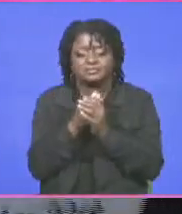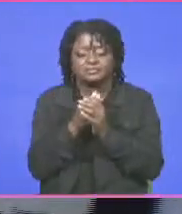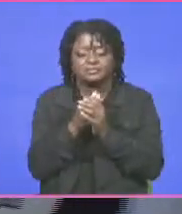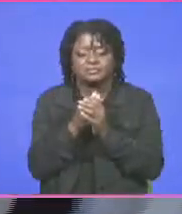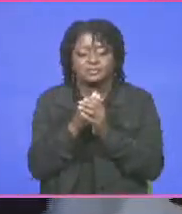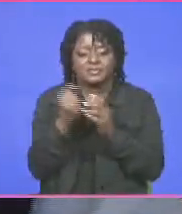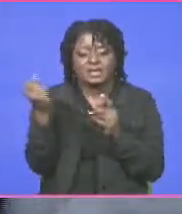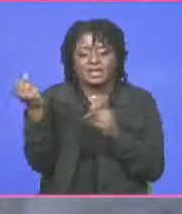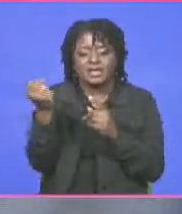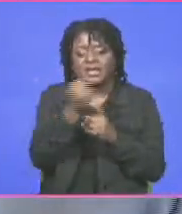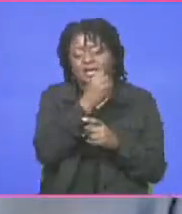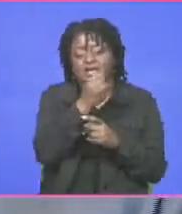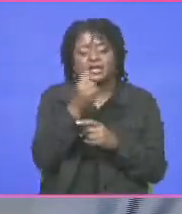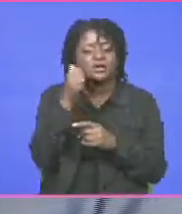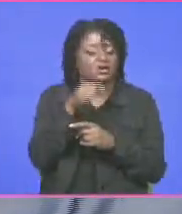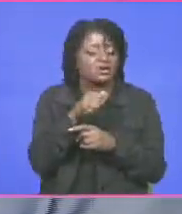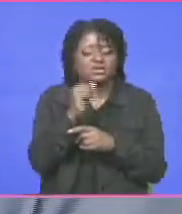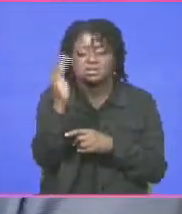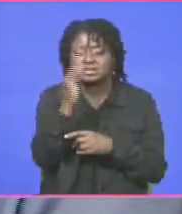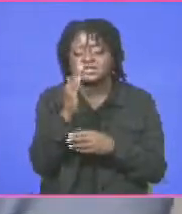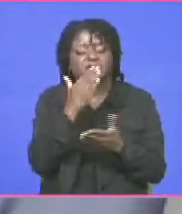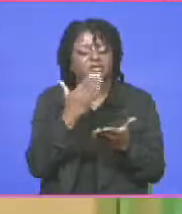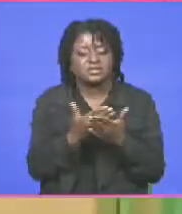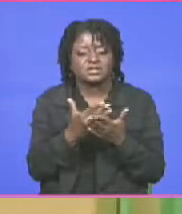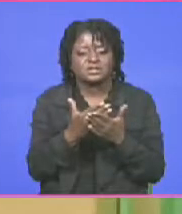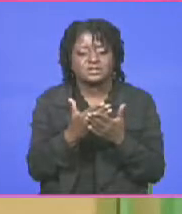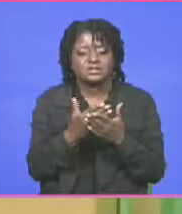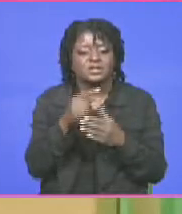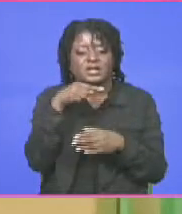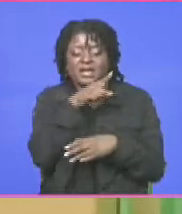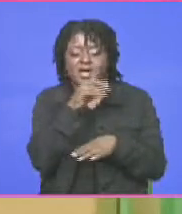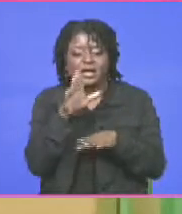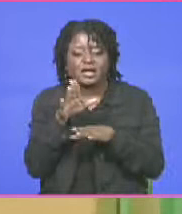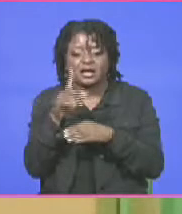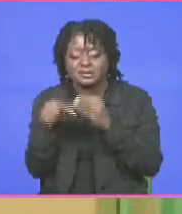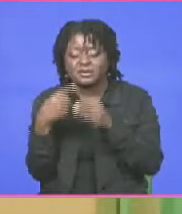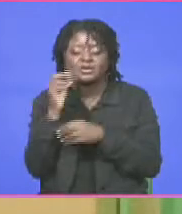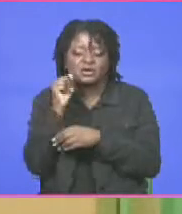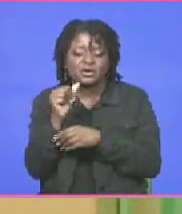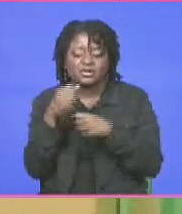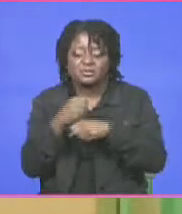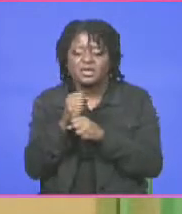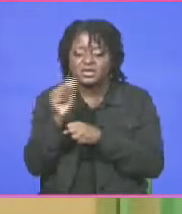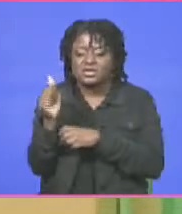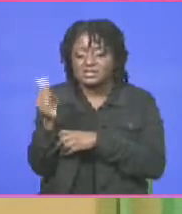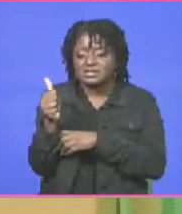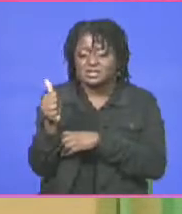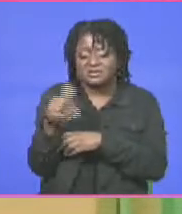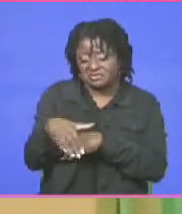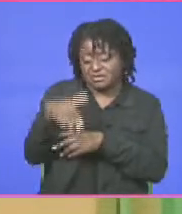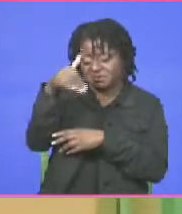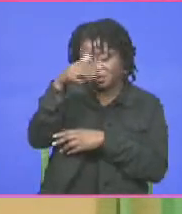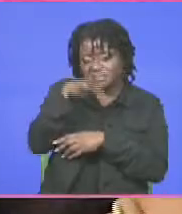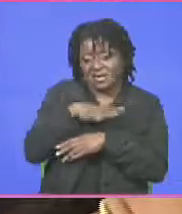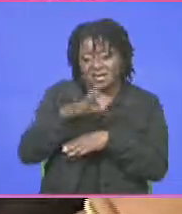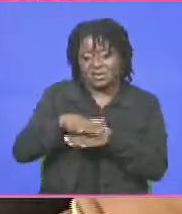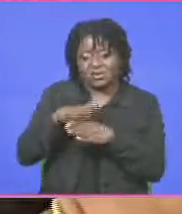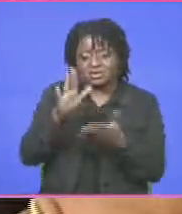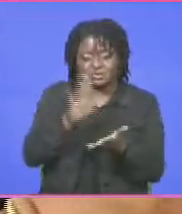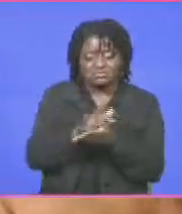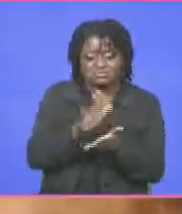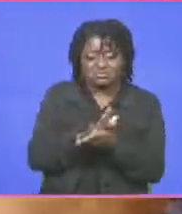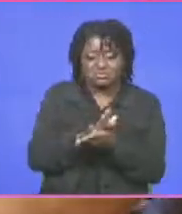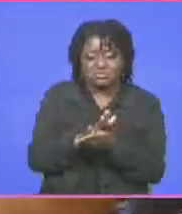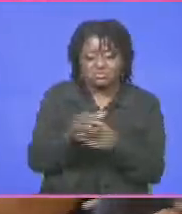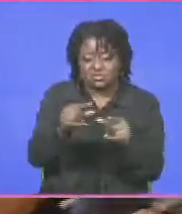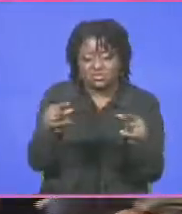Hitting a girl is never good. Lying on a girl to make yourself the big man on campus is never